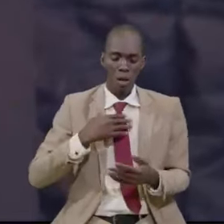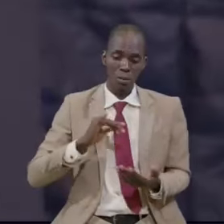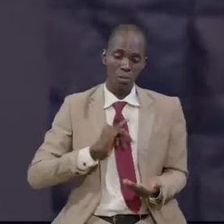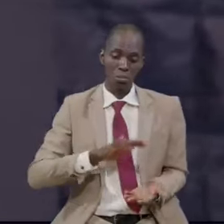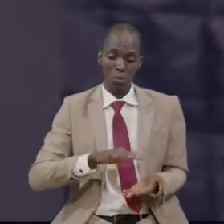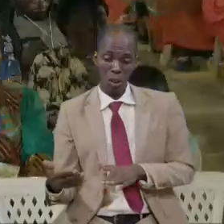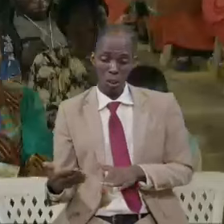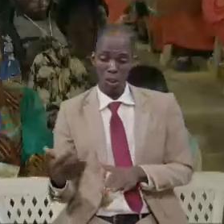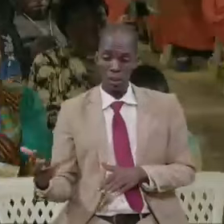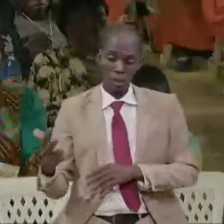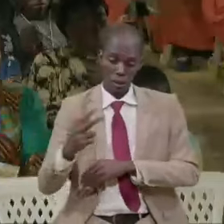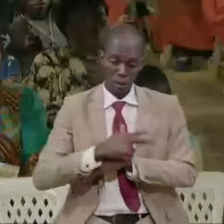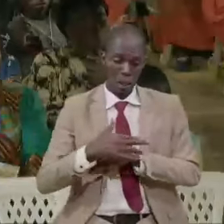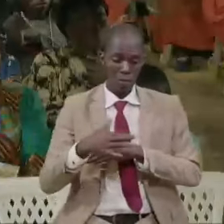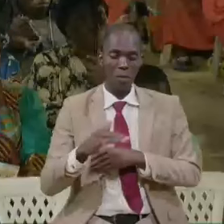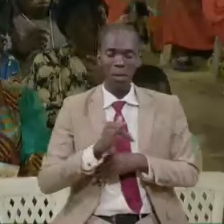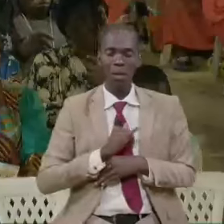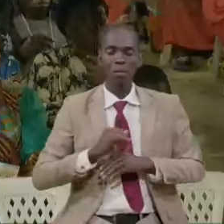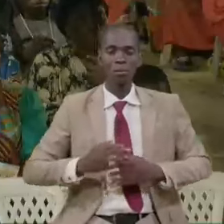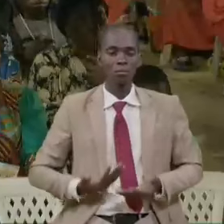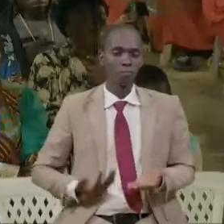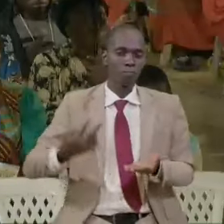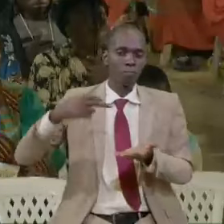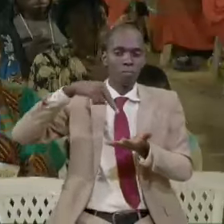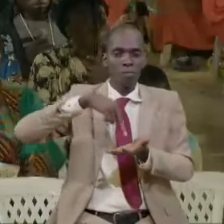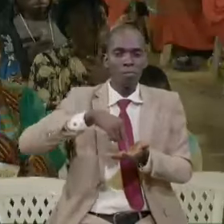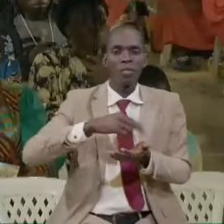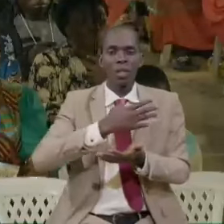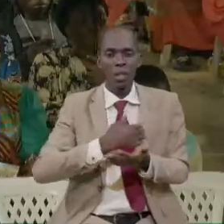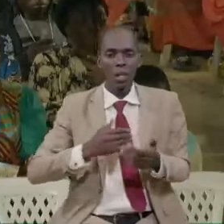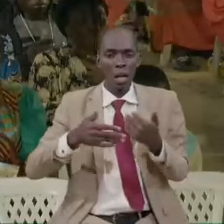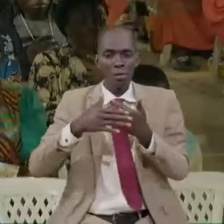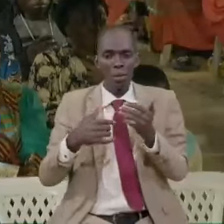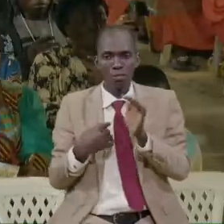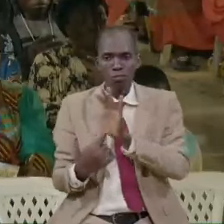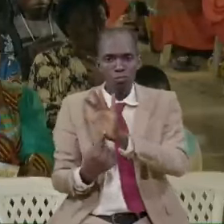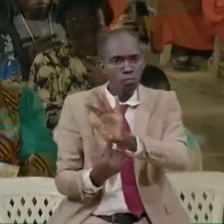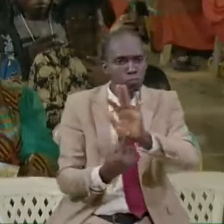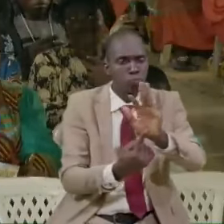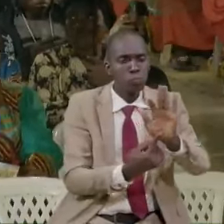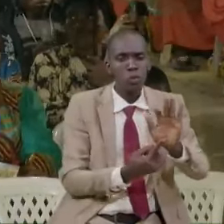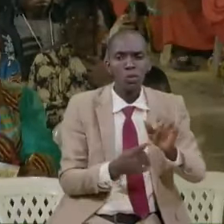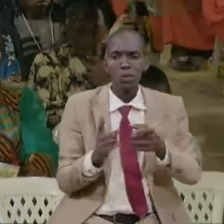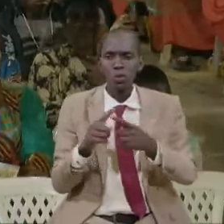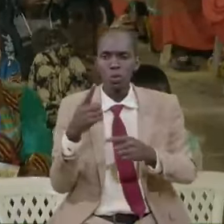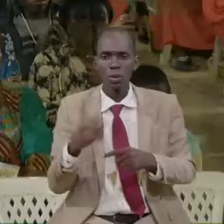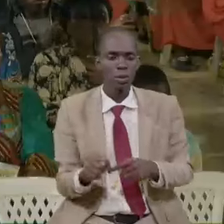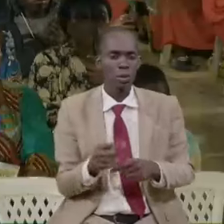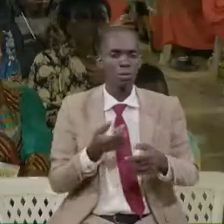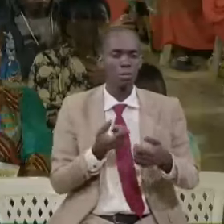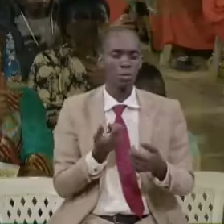showing myself to all my disciples, 40 days with infallible proof. I can